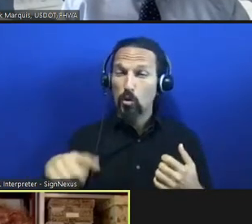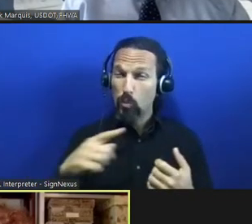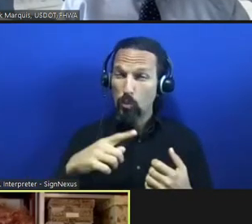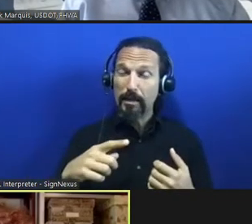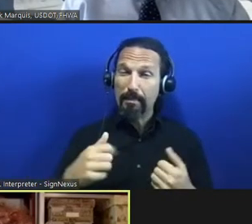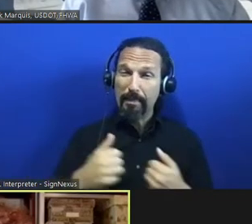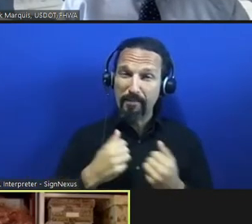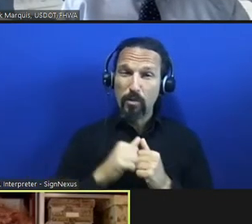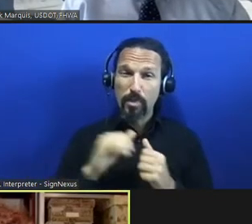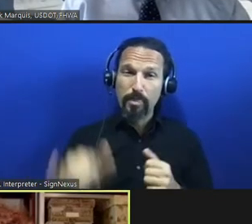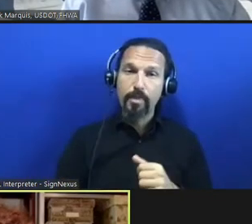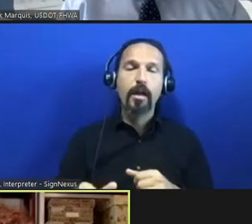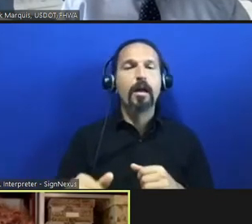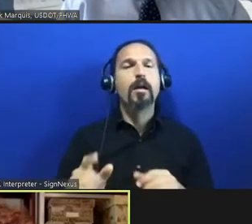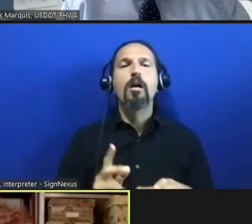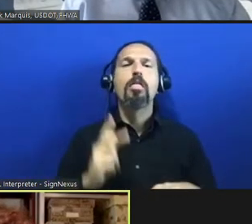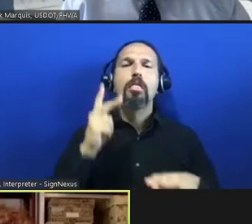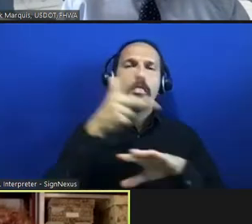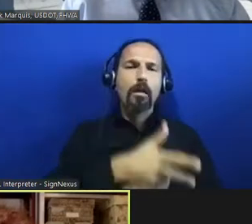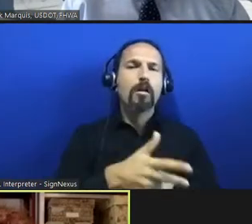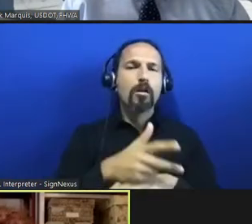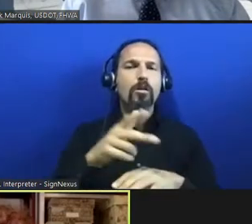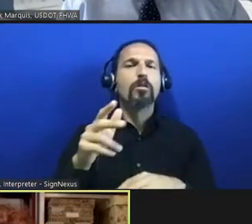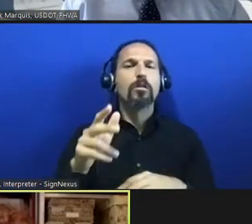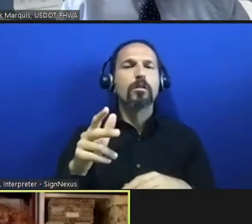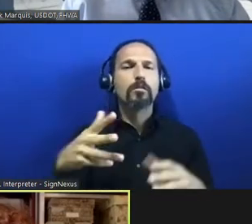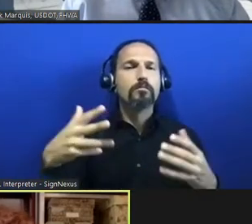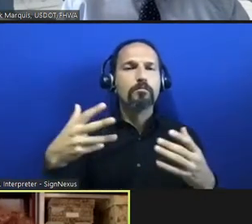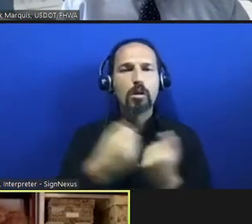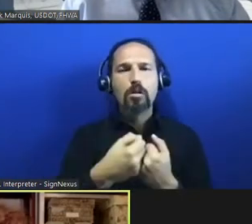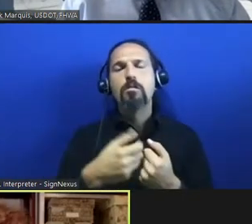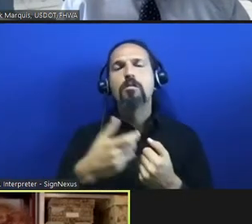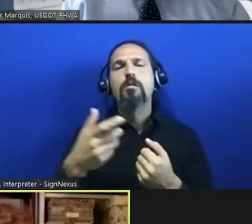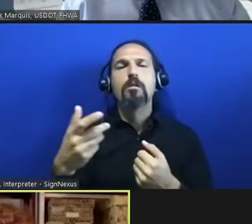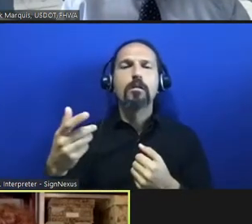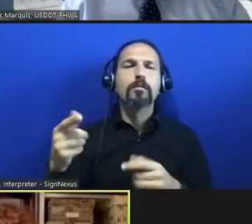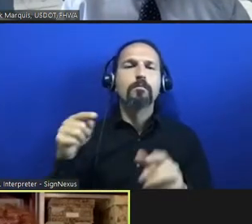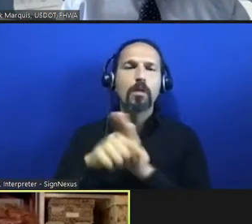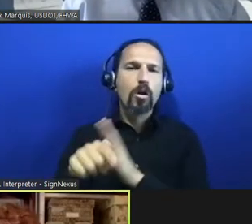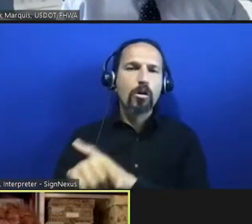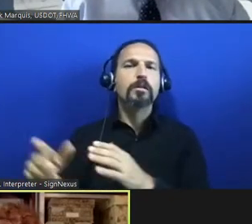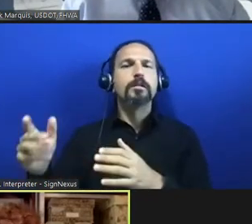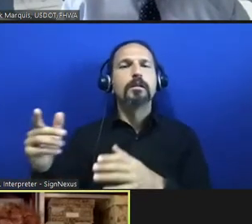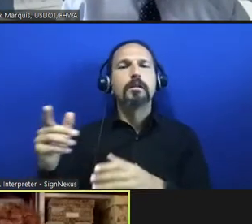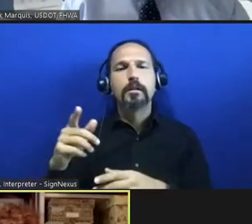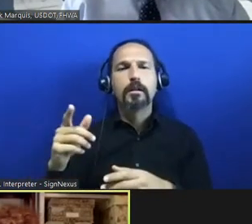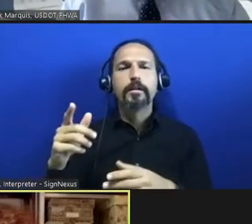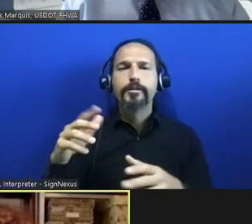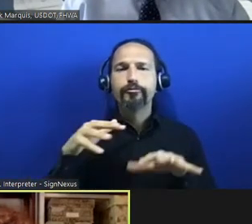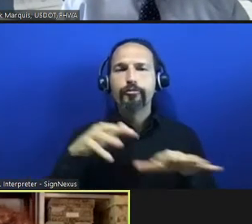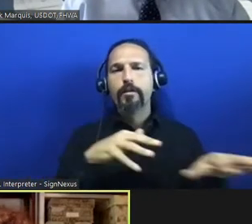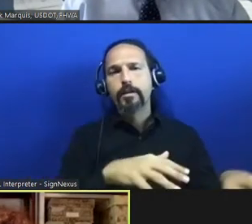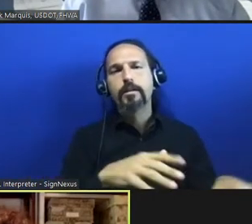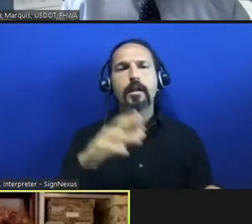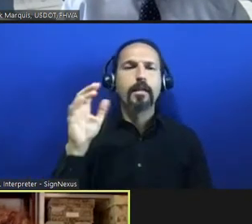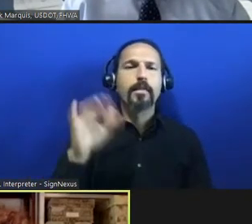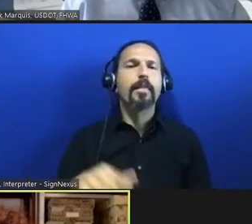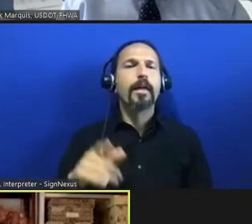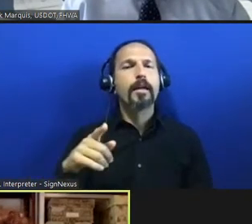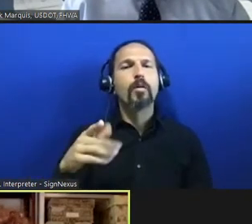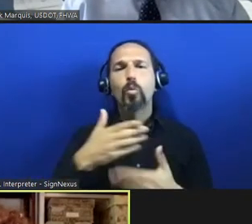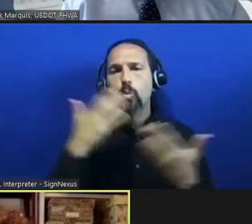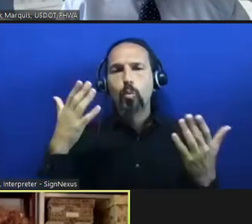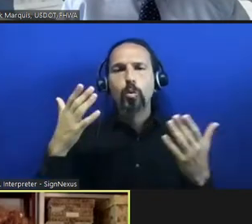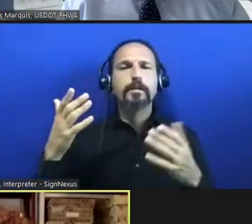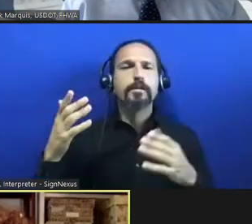they jump the curb on a regular basis and murder us they run lights they block crosswalks and drive us into traffic and traffic deaths are higher now